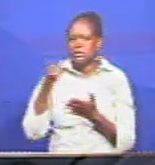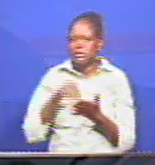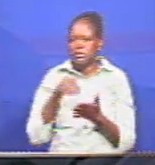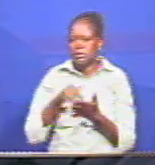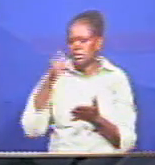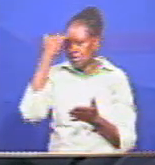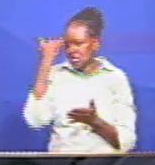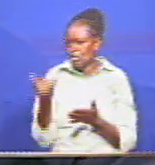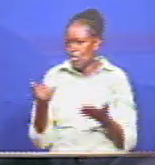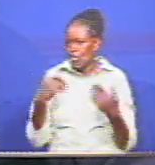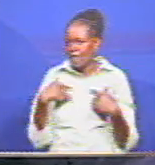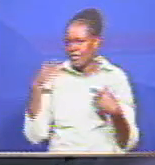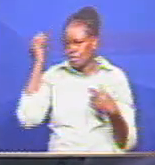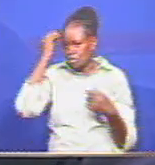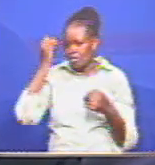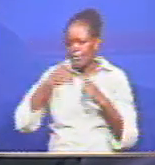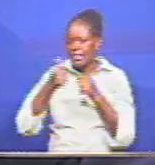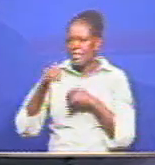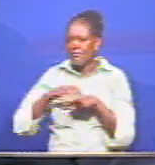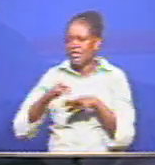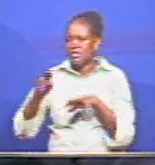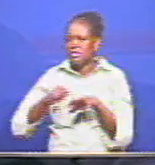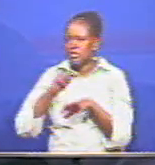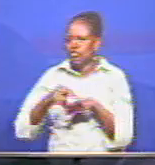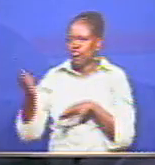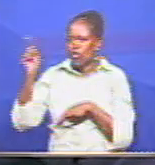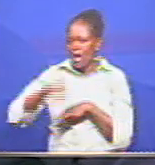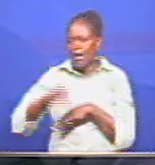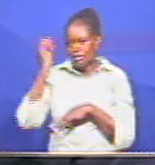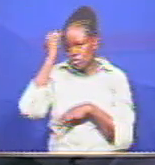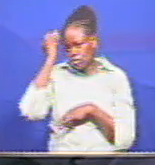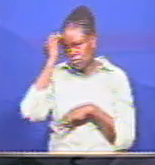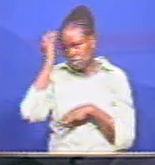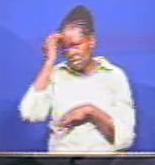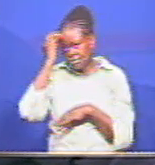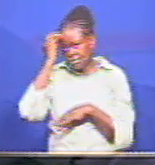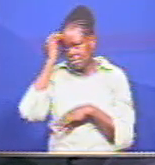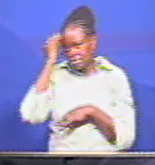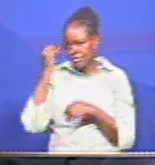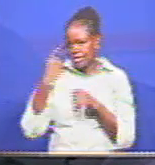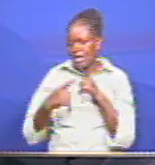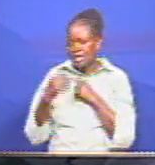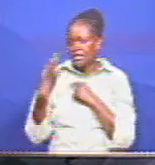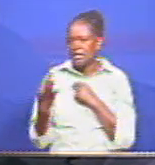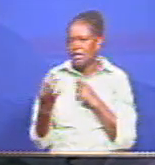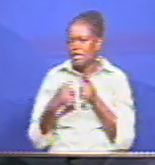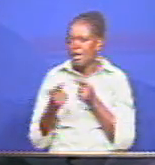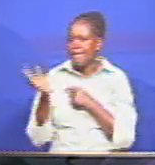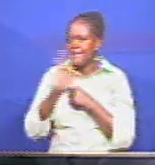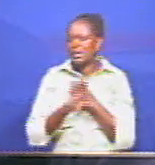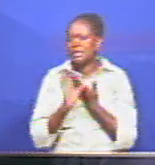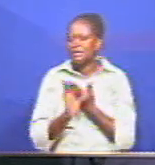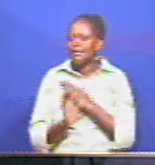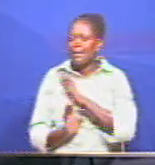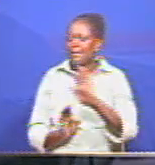are having students from other African nations who are coming to receive their education mm-hmm. for 3 years and then go back to their